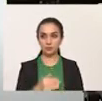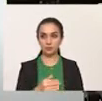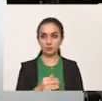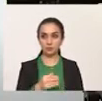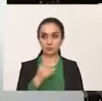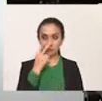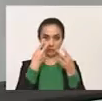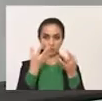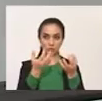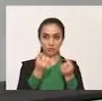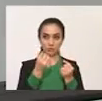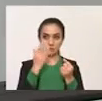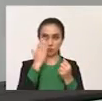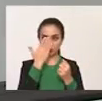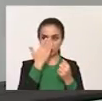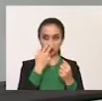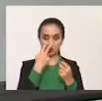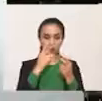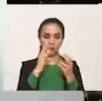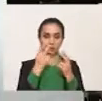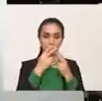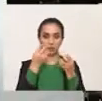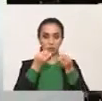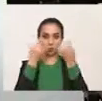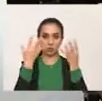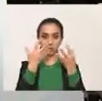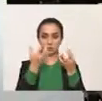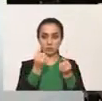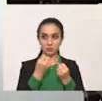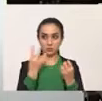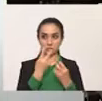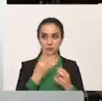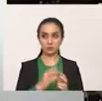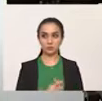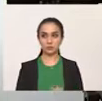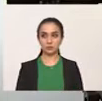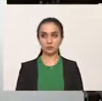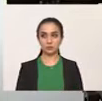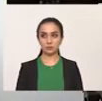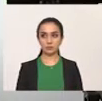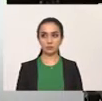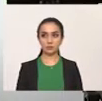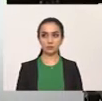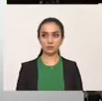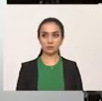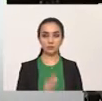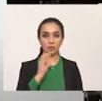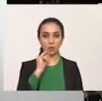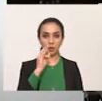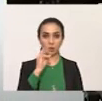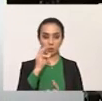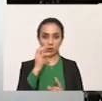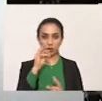Biz mikroskopni oynachasi yordamida yorug'lik tutib olamiz. Hamda okulyar yordamida